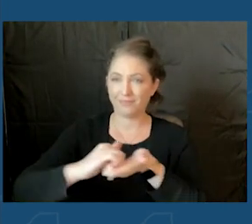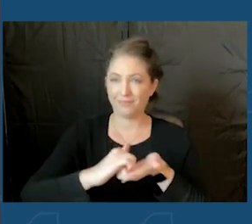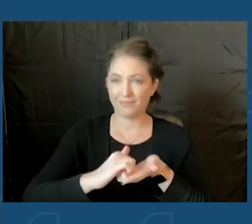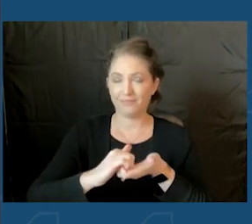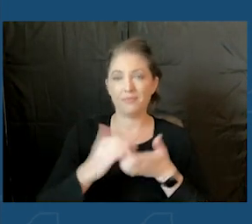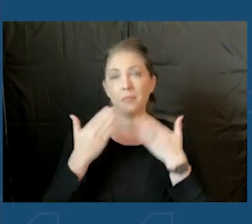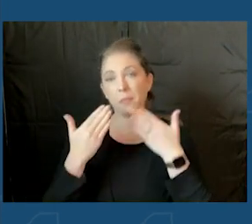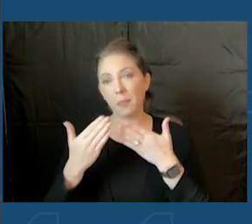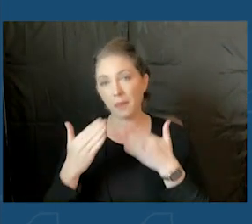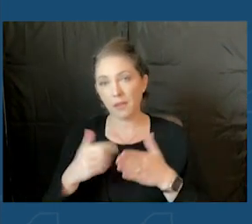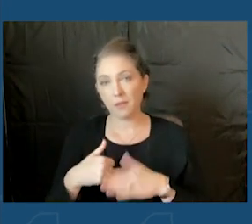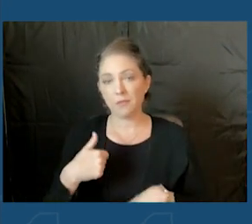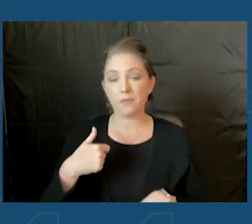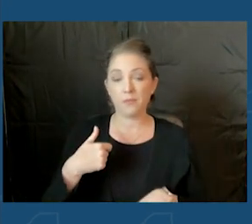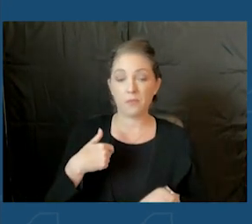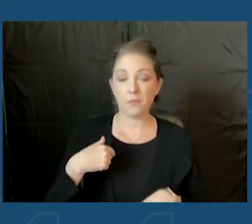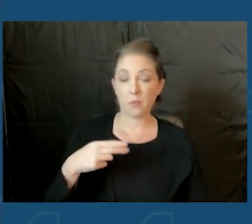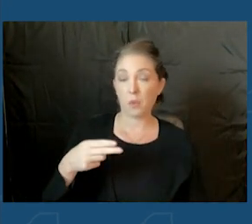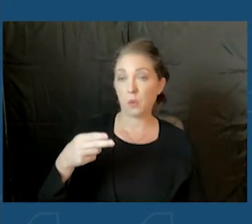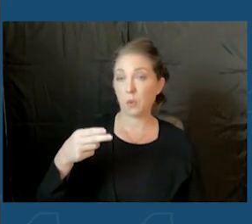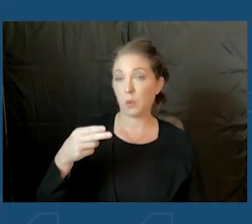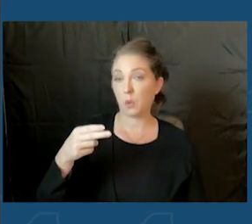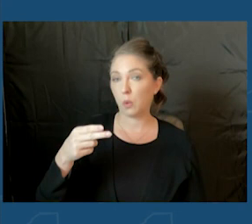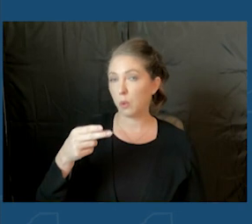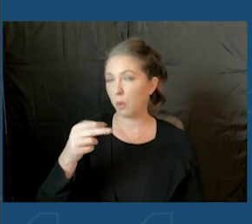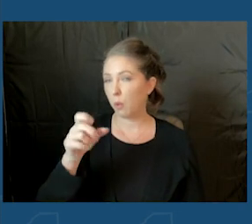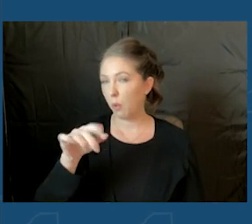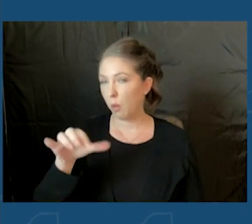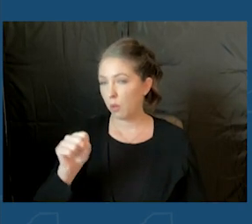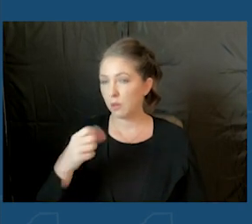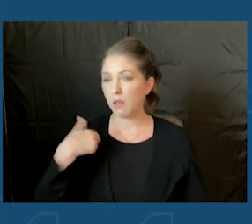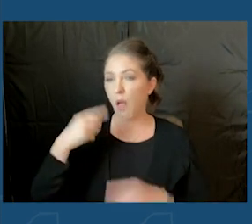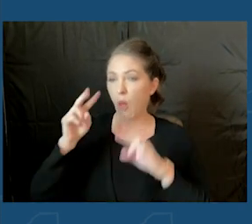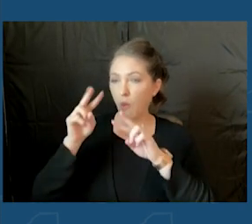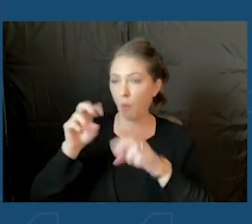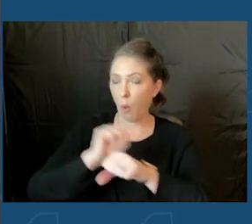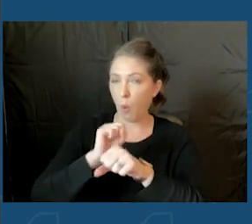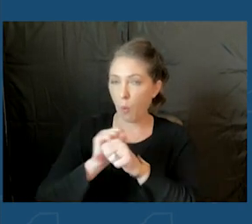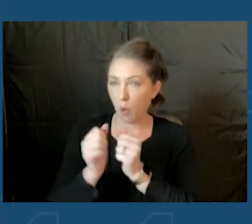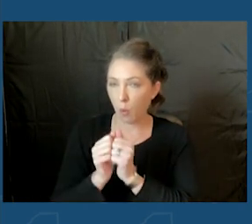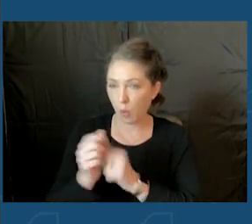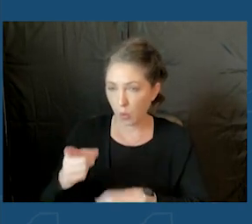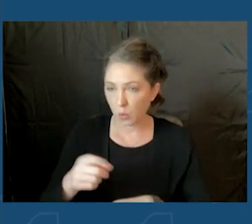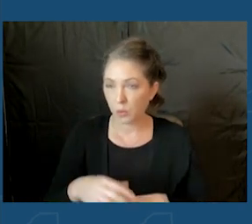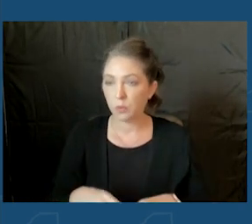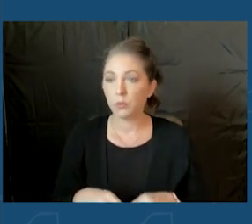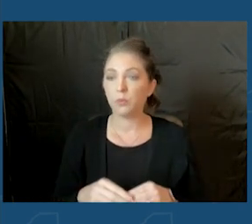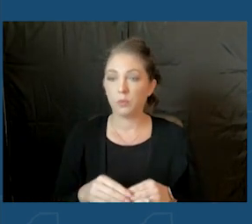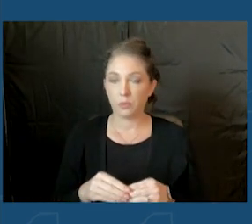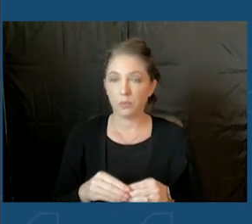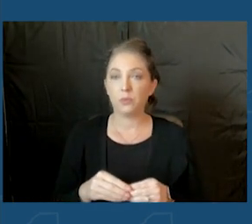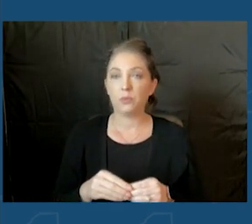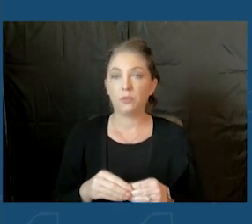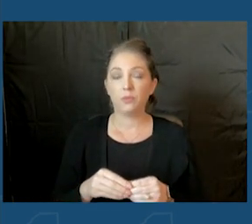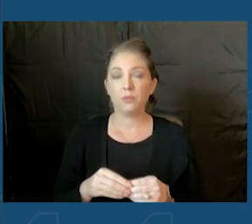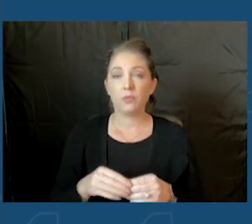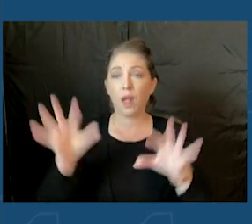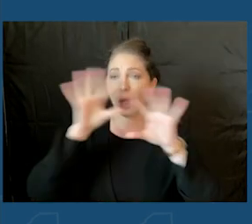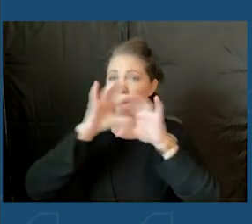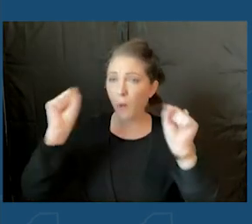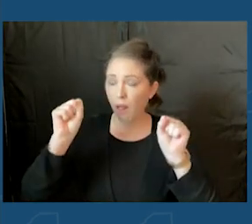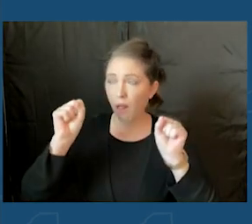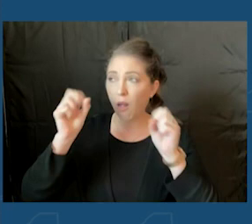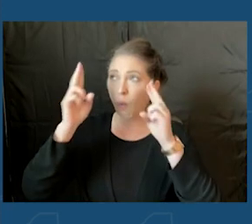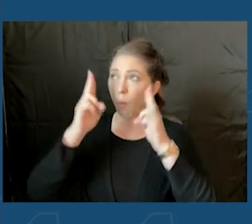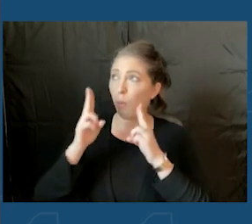Golds, I look forward to working with you and hearing from you. And again, President Sparks, what an honor to be here in this